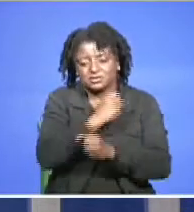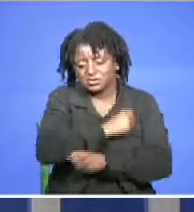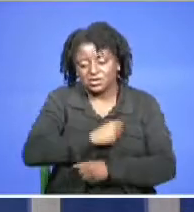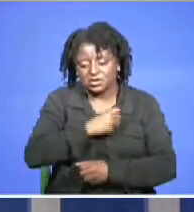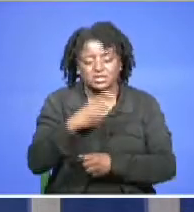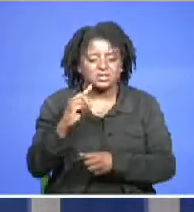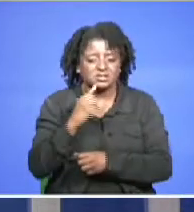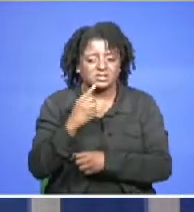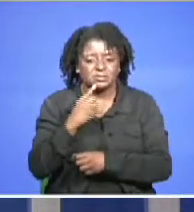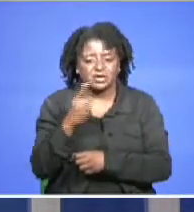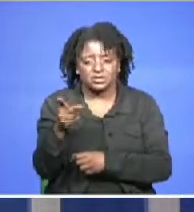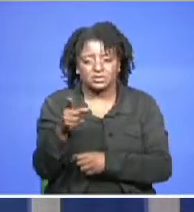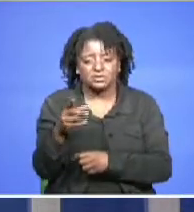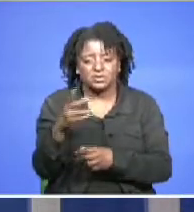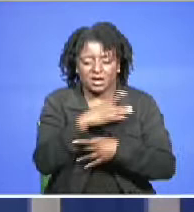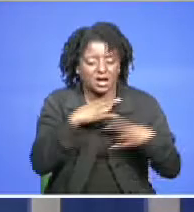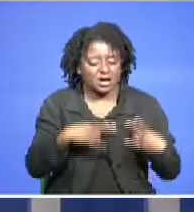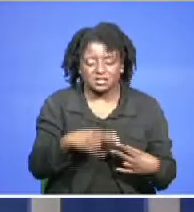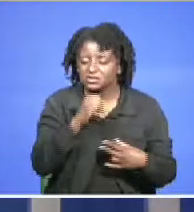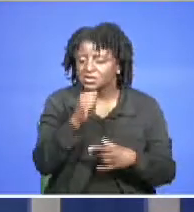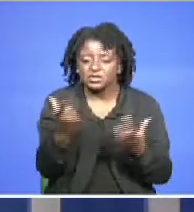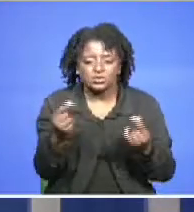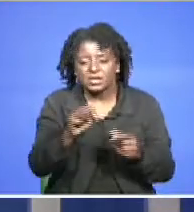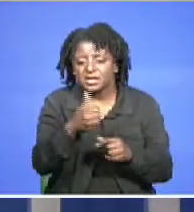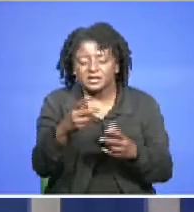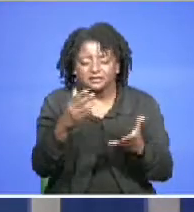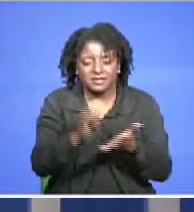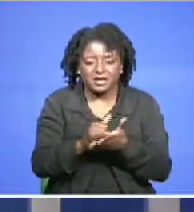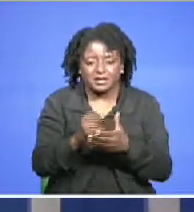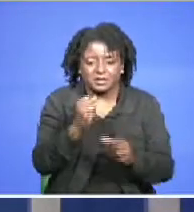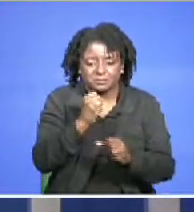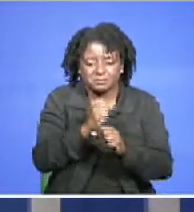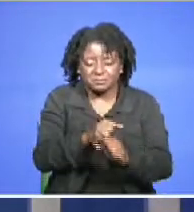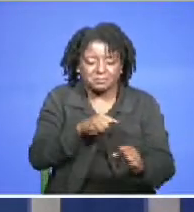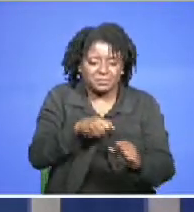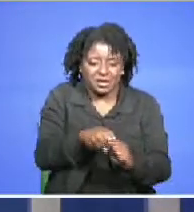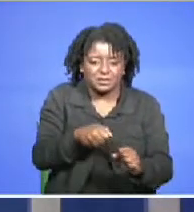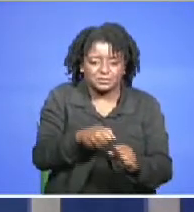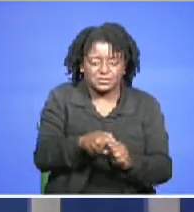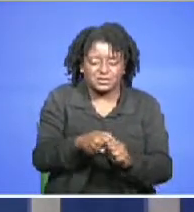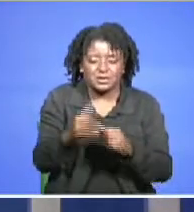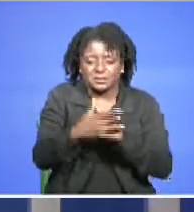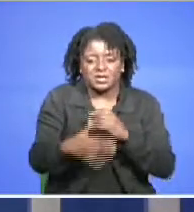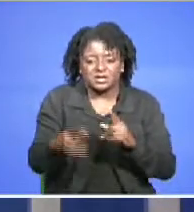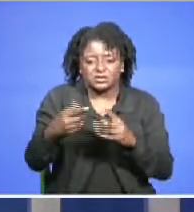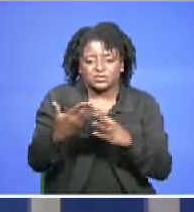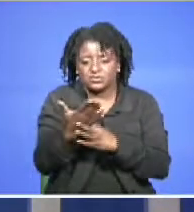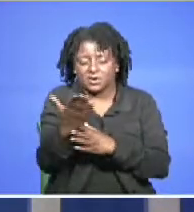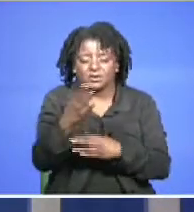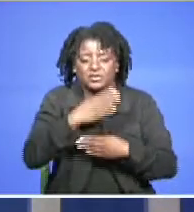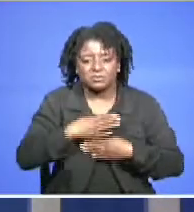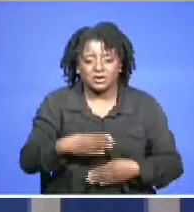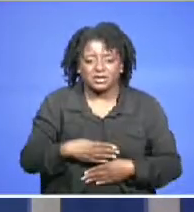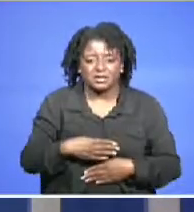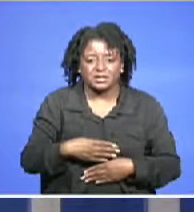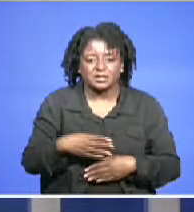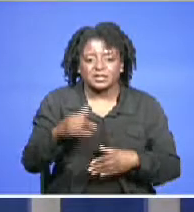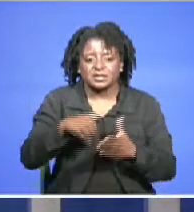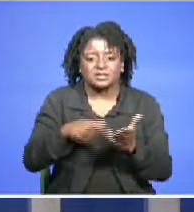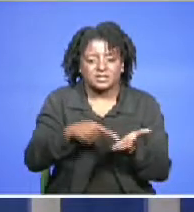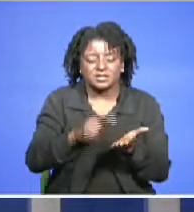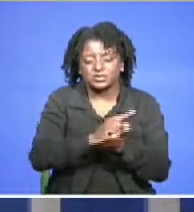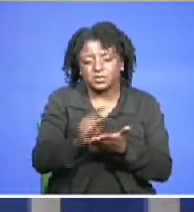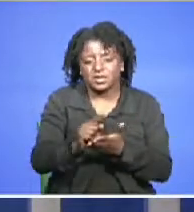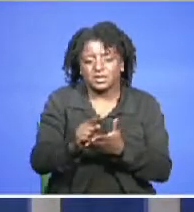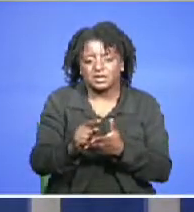that. It pumps blood around the body to the lungs and then the cycle continues. In this week-long series, Matters of the Heart, we caught up with